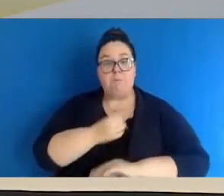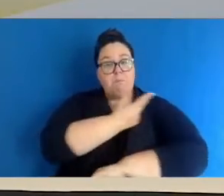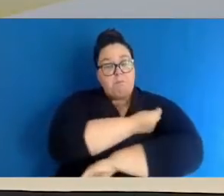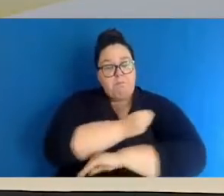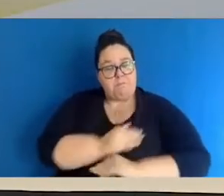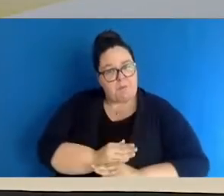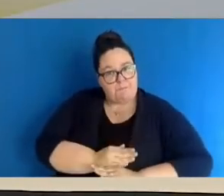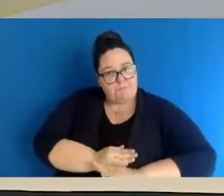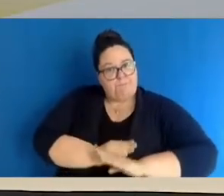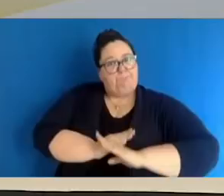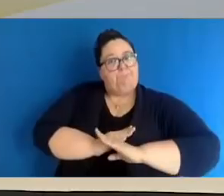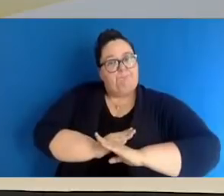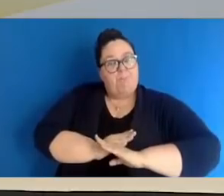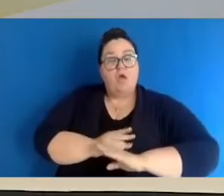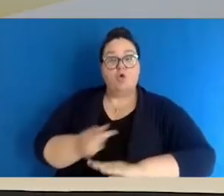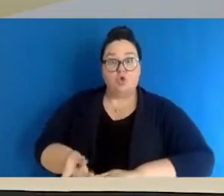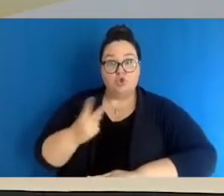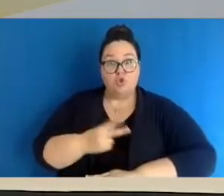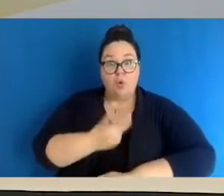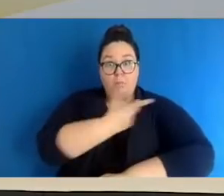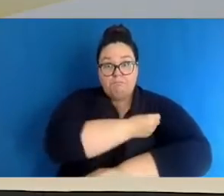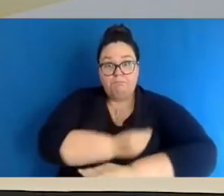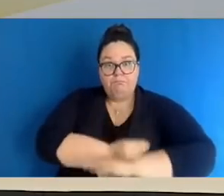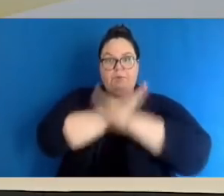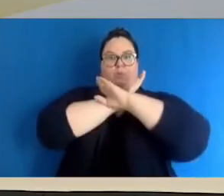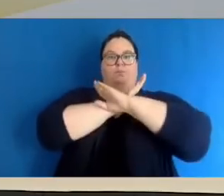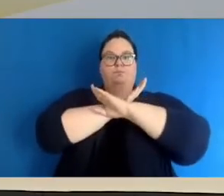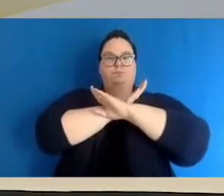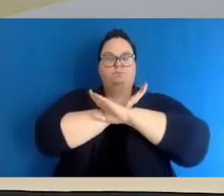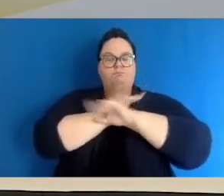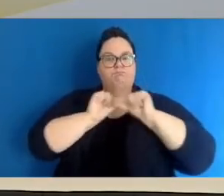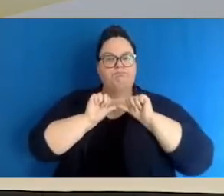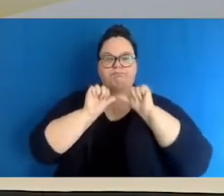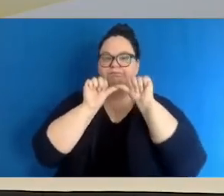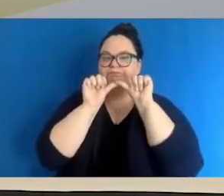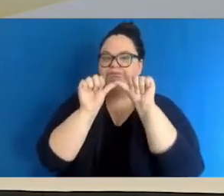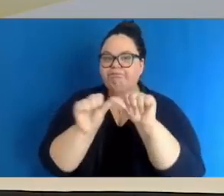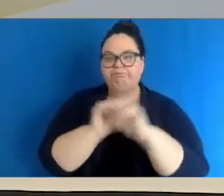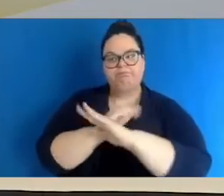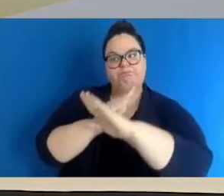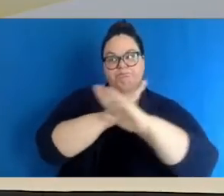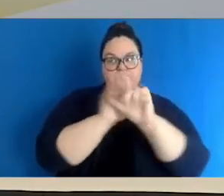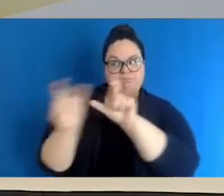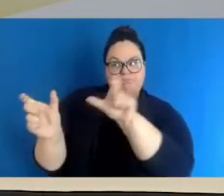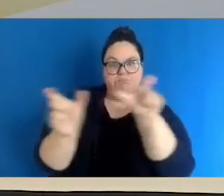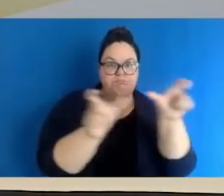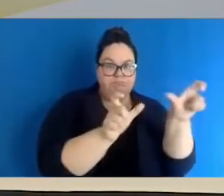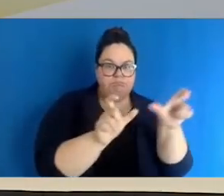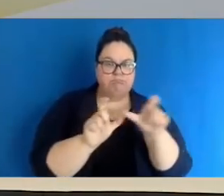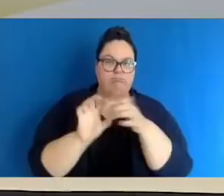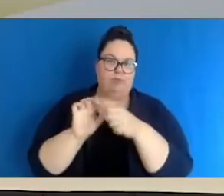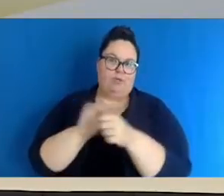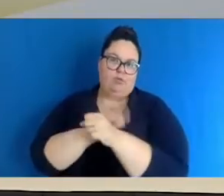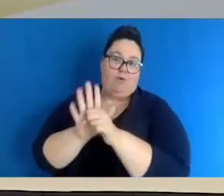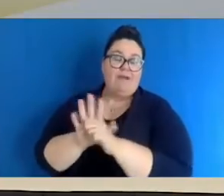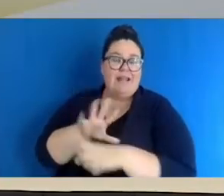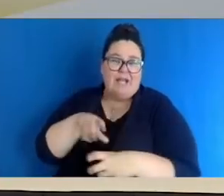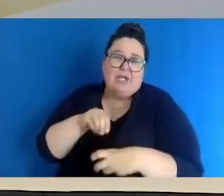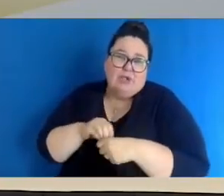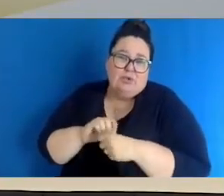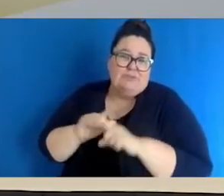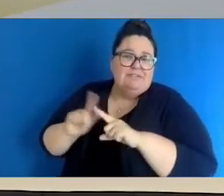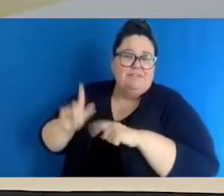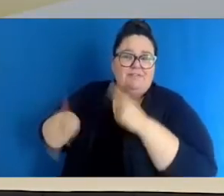protection. However, 2 doses provides optimal and sustained protection at this point against COVID-19, including the variants of